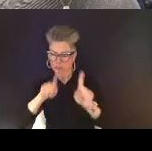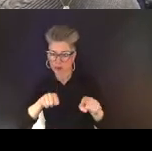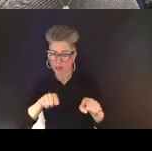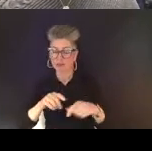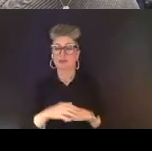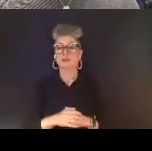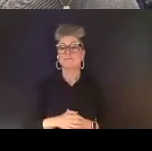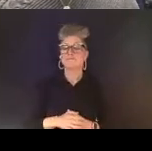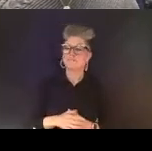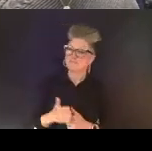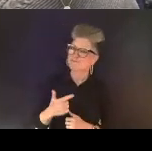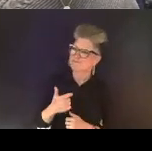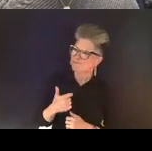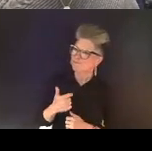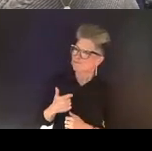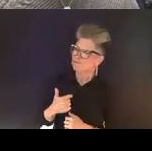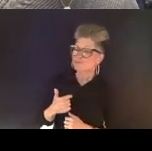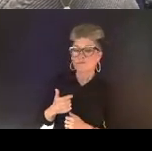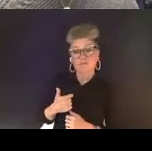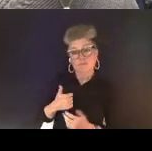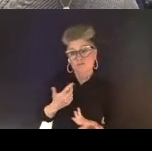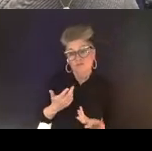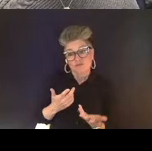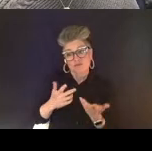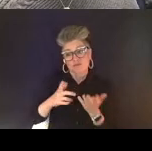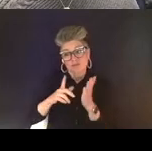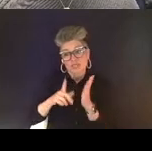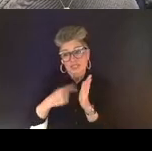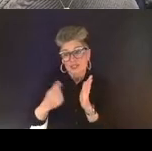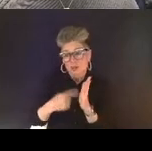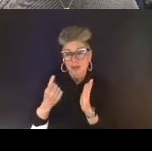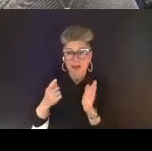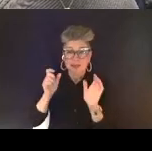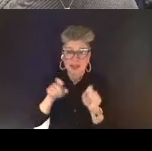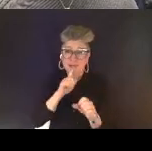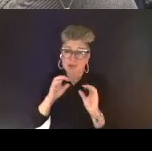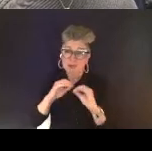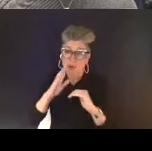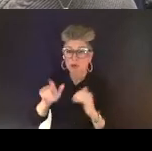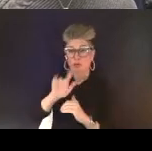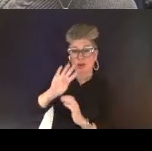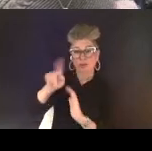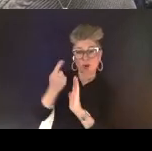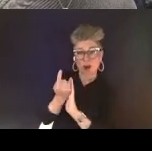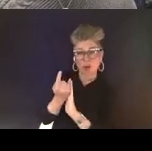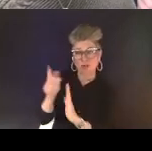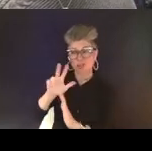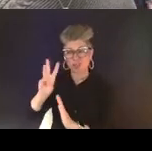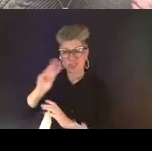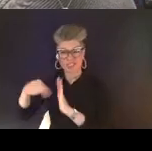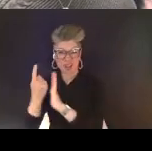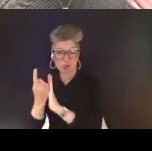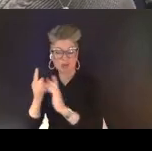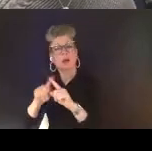folks this, and I would say in some cases it can be a little longer than 24 to 36 hours, but after getting a vaccine, you